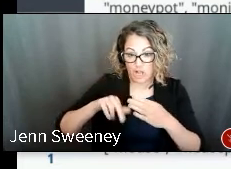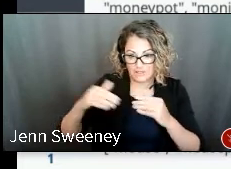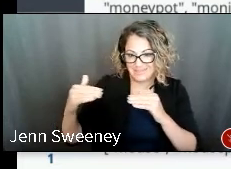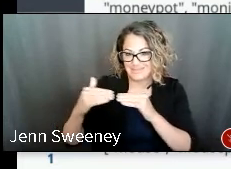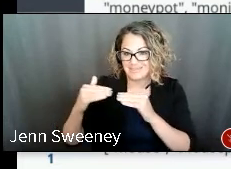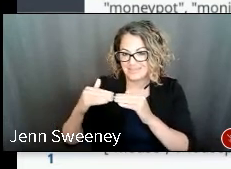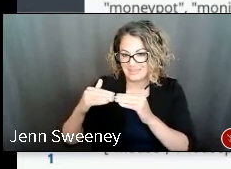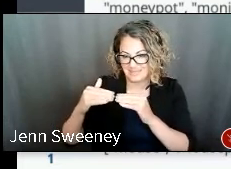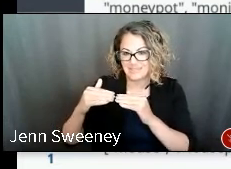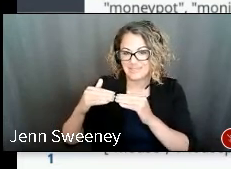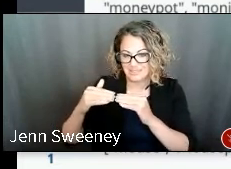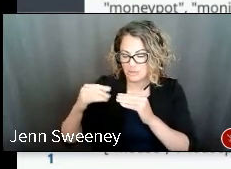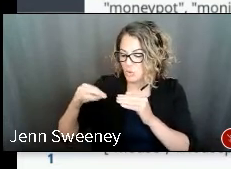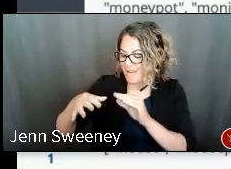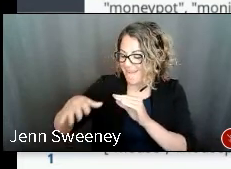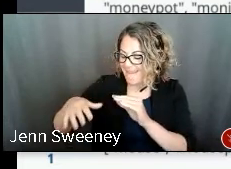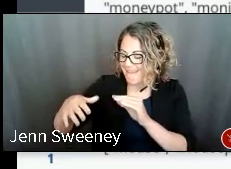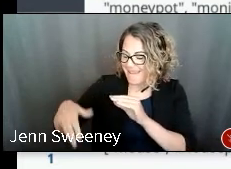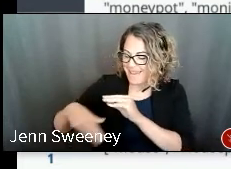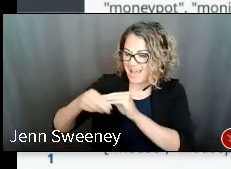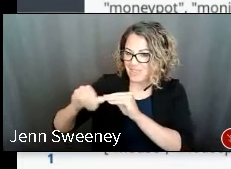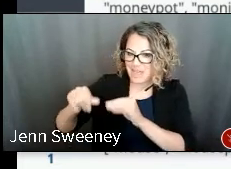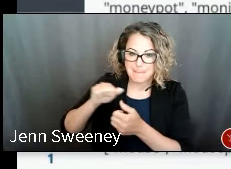method that we just created.